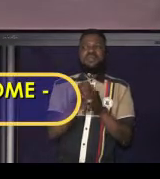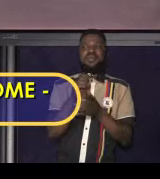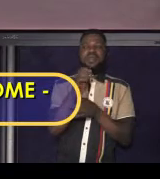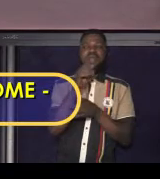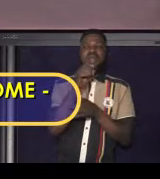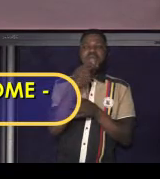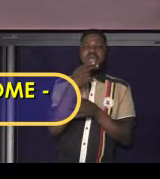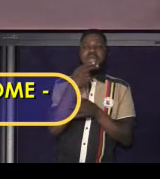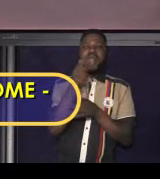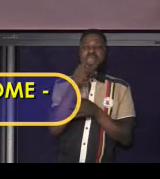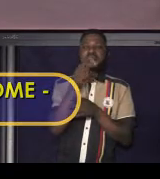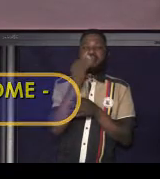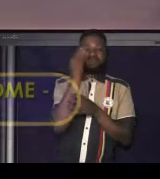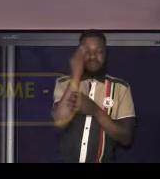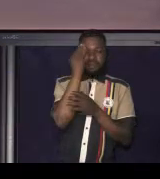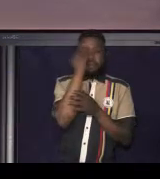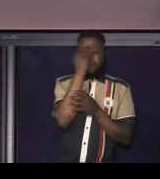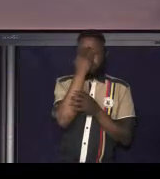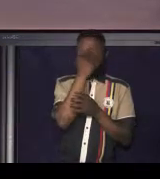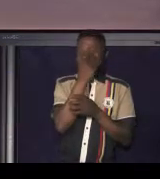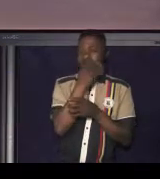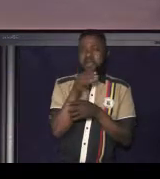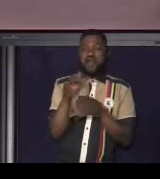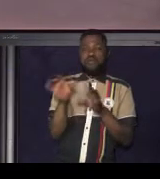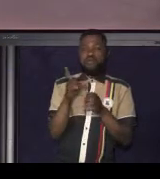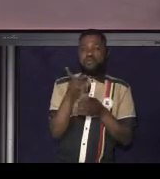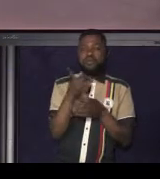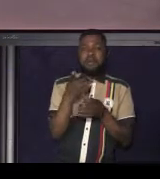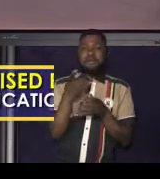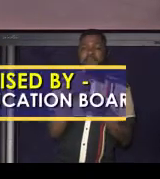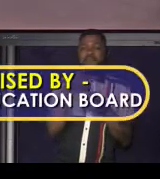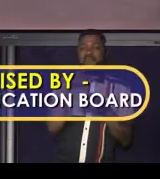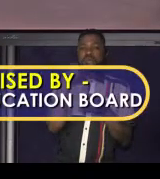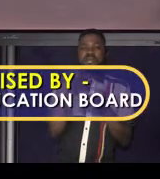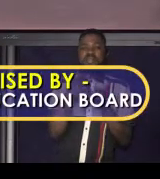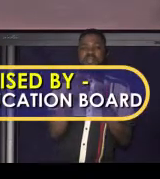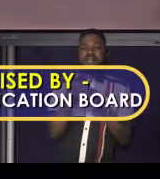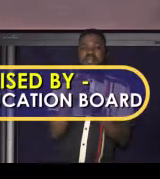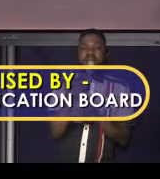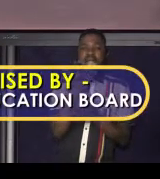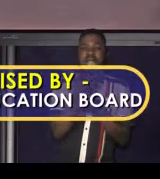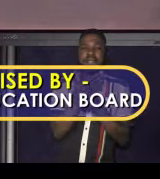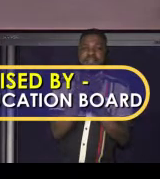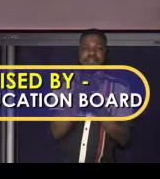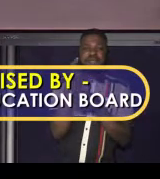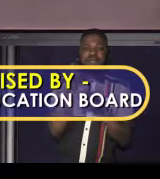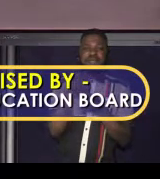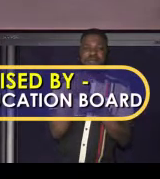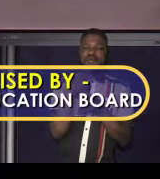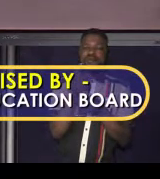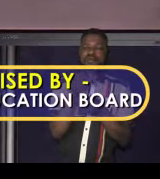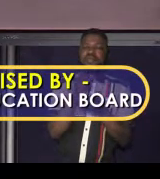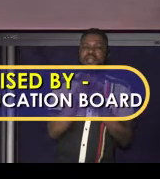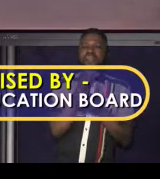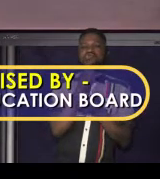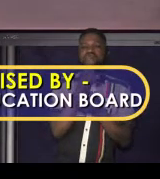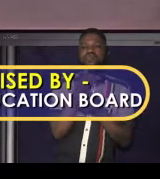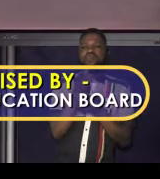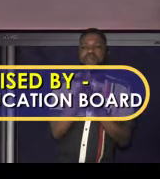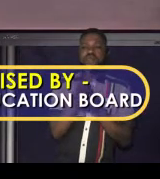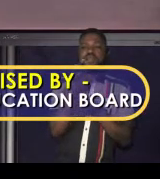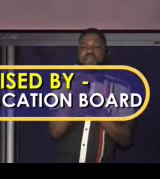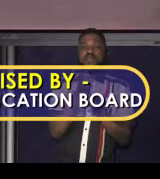words. Handkerchief. Do you pronounce it as handkerchief? No, that is not